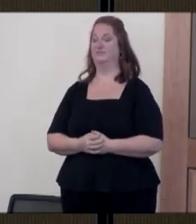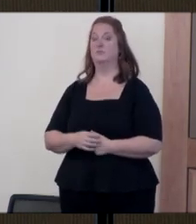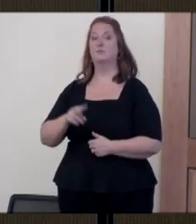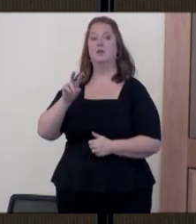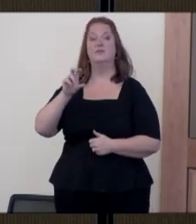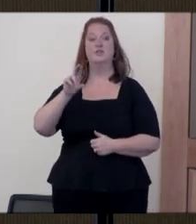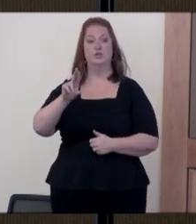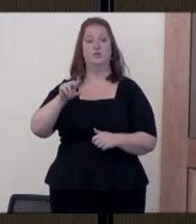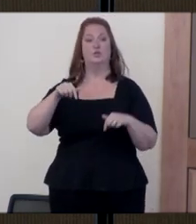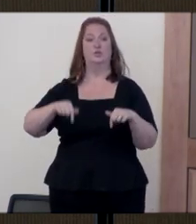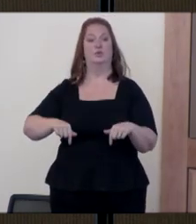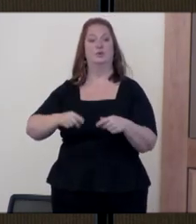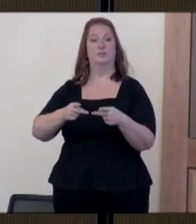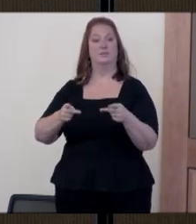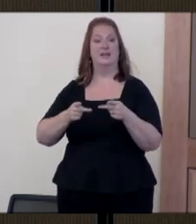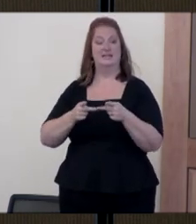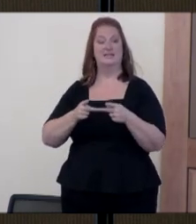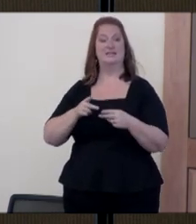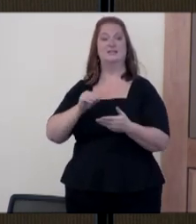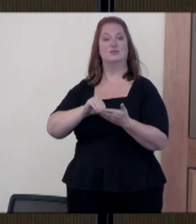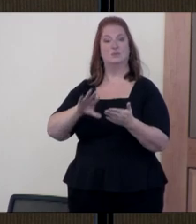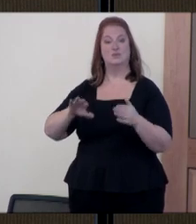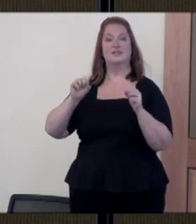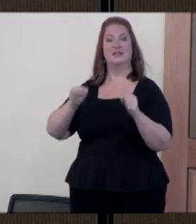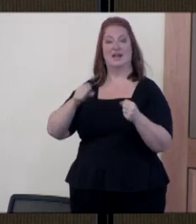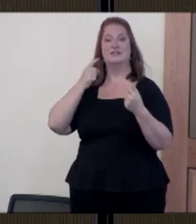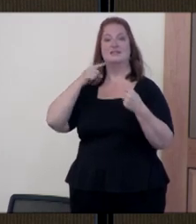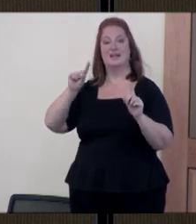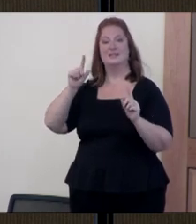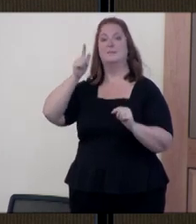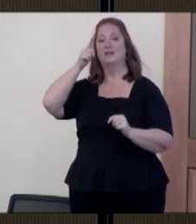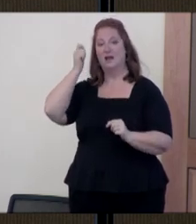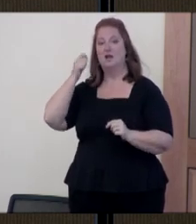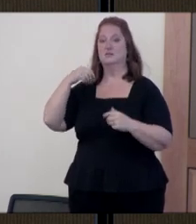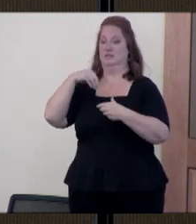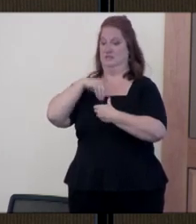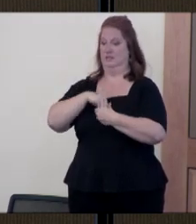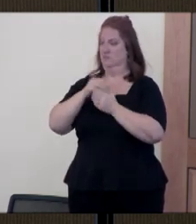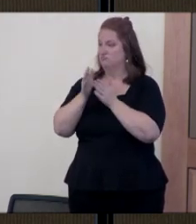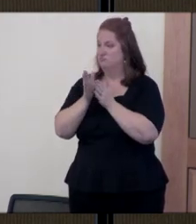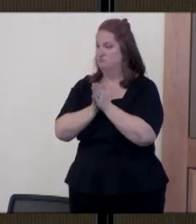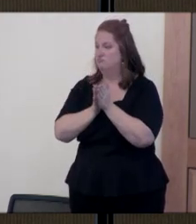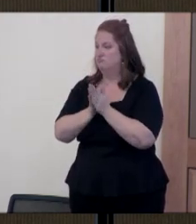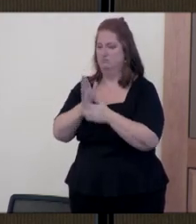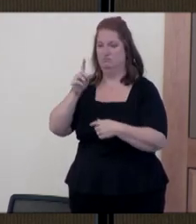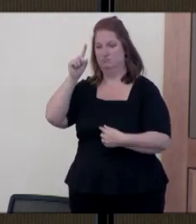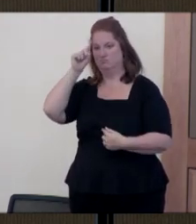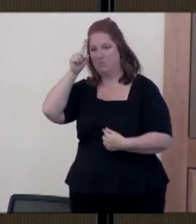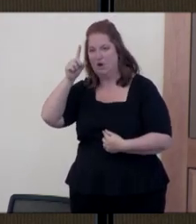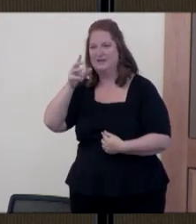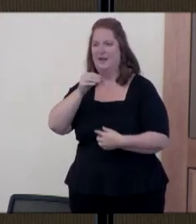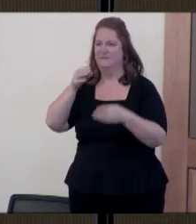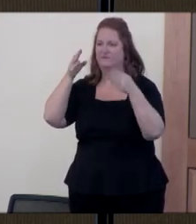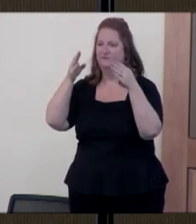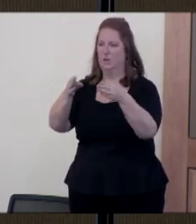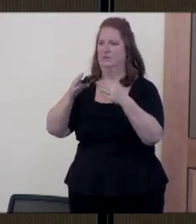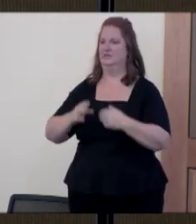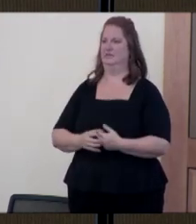VCU is a place where students can succeed because they're ambitious, they're brilliant, and they're